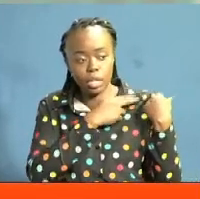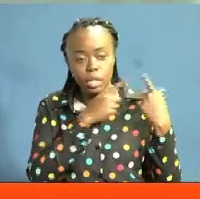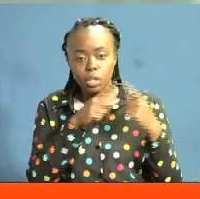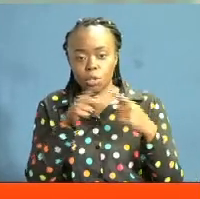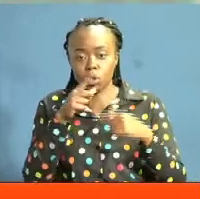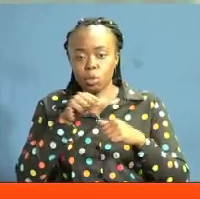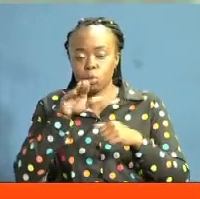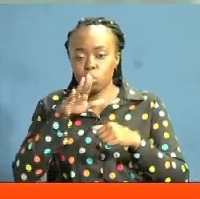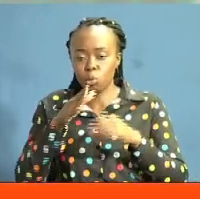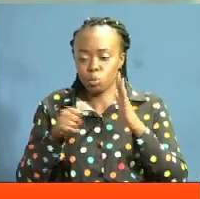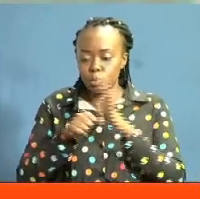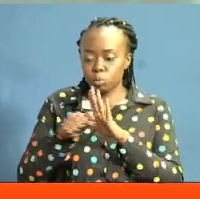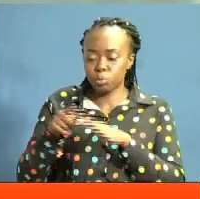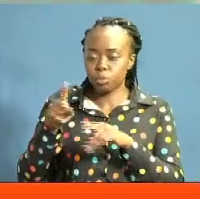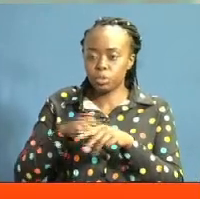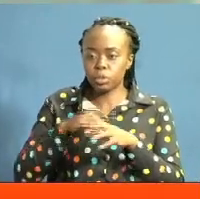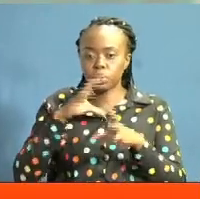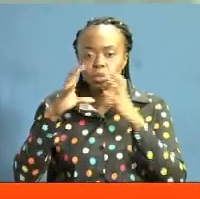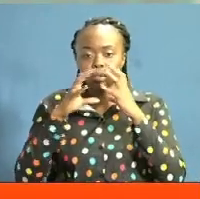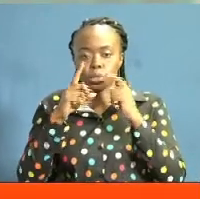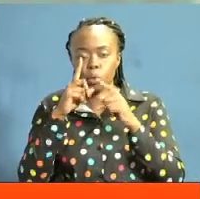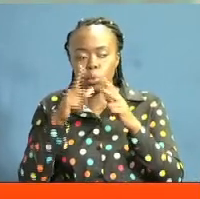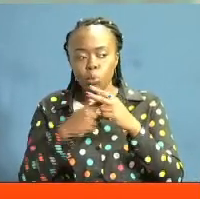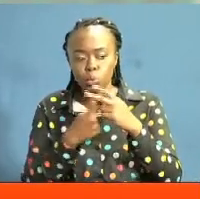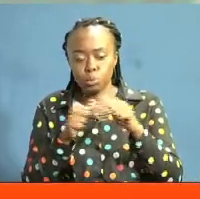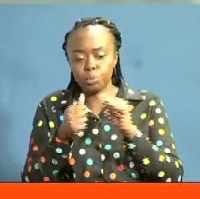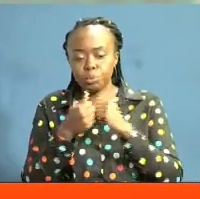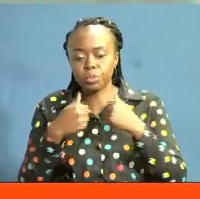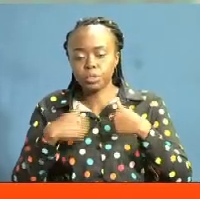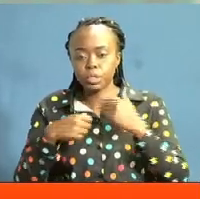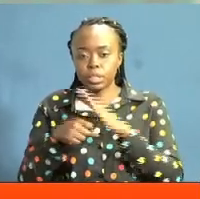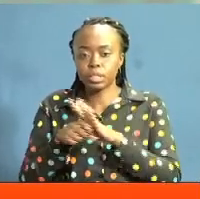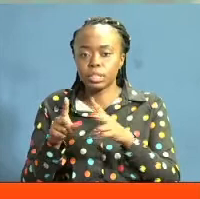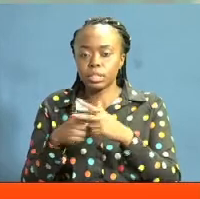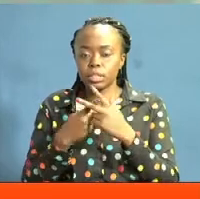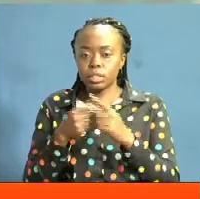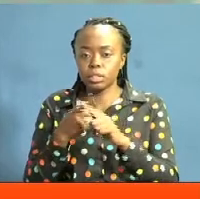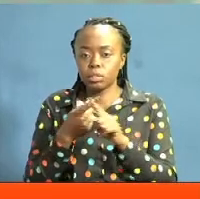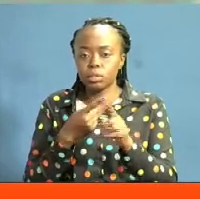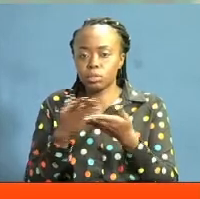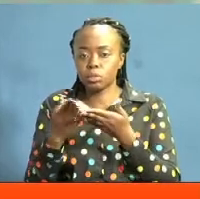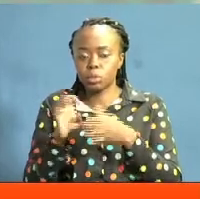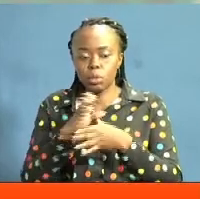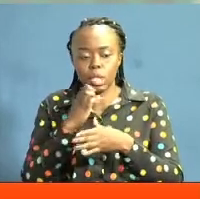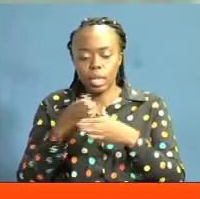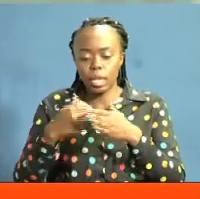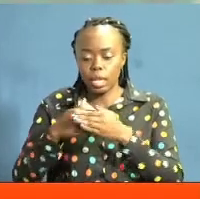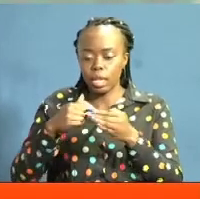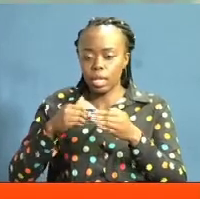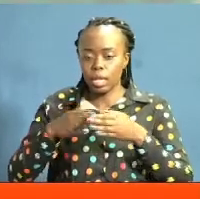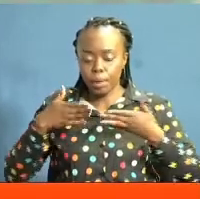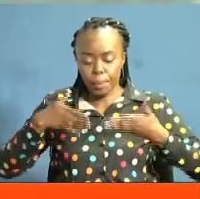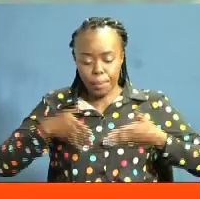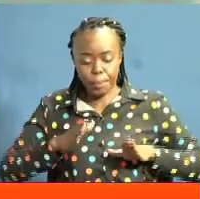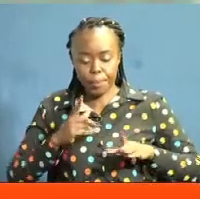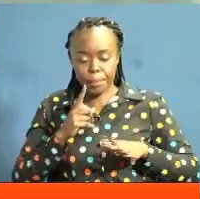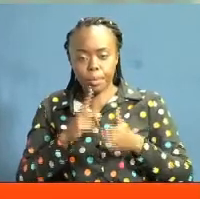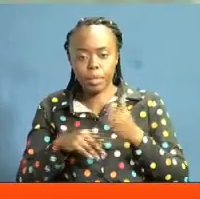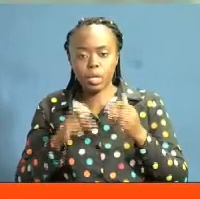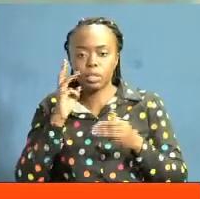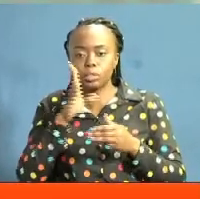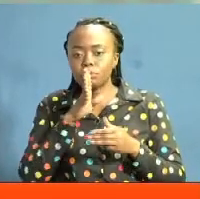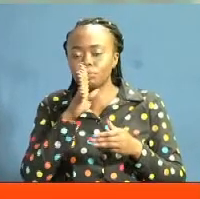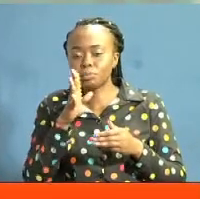do on their end. As you've mentioned when we started the interview, rejection starts even after conception. So, what will be